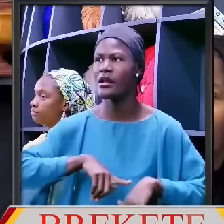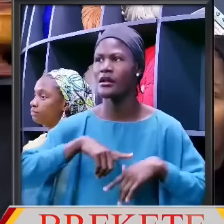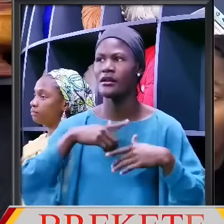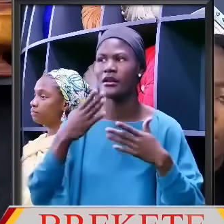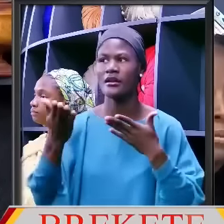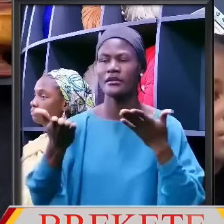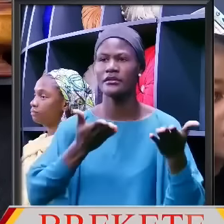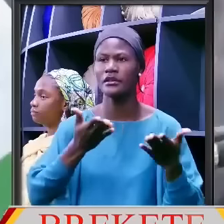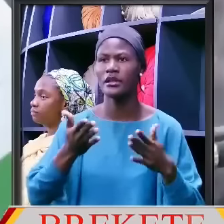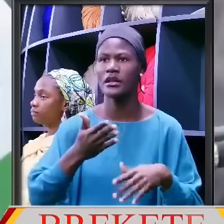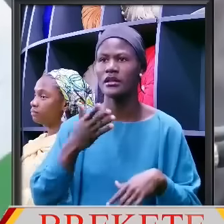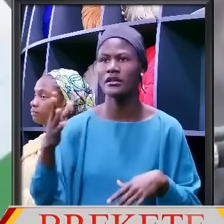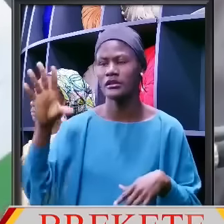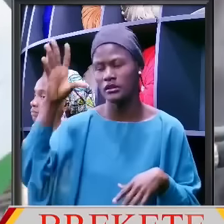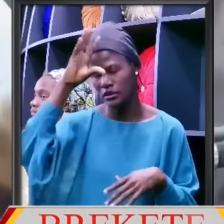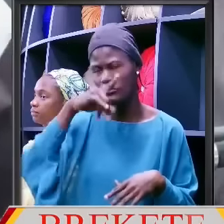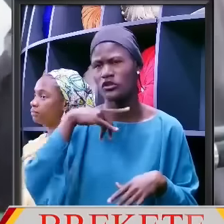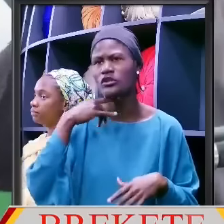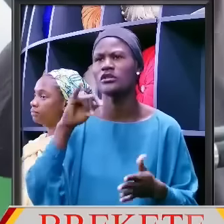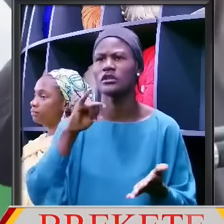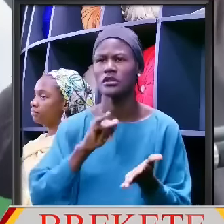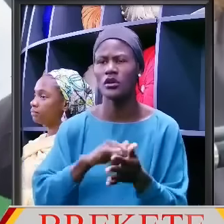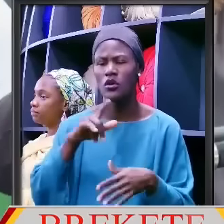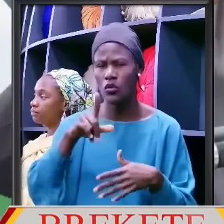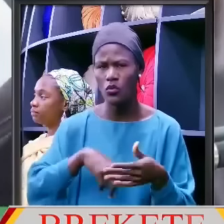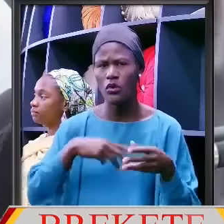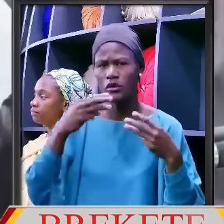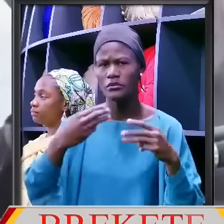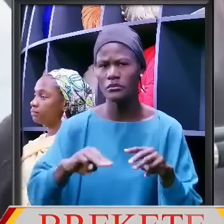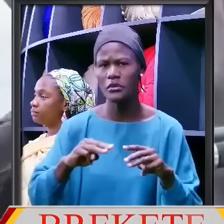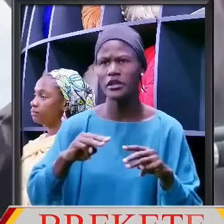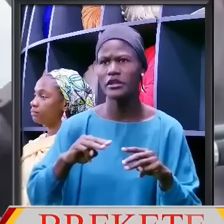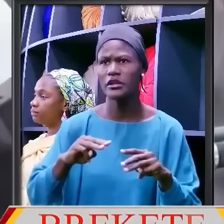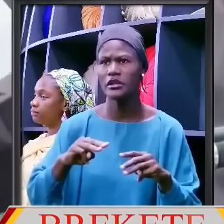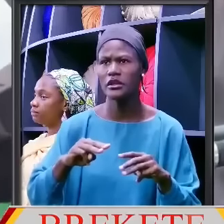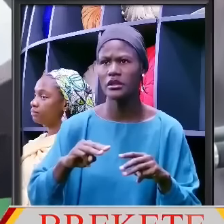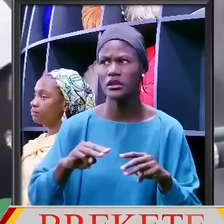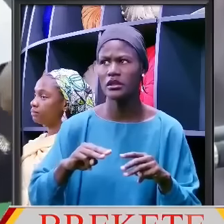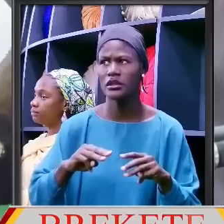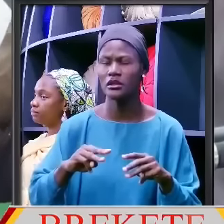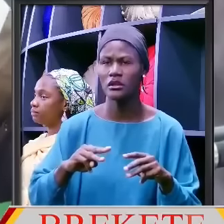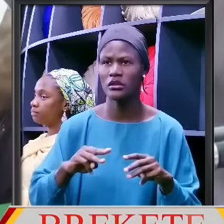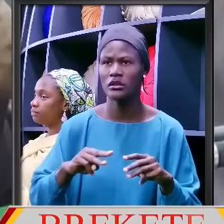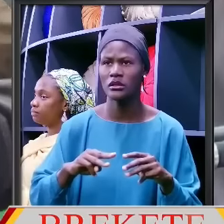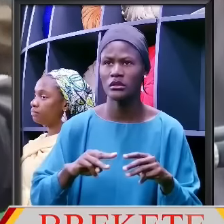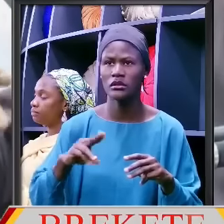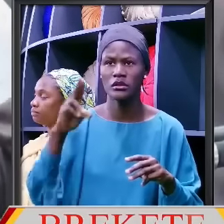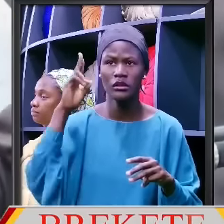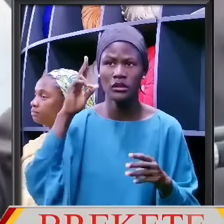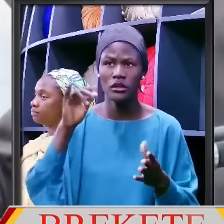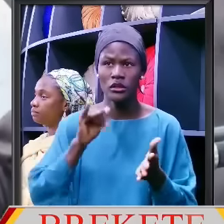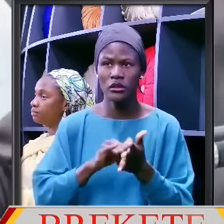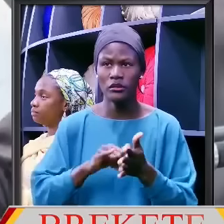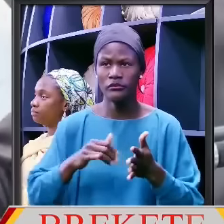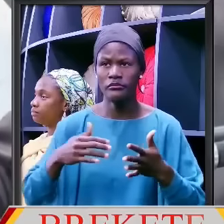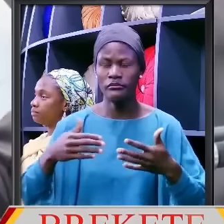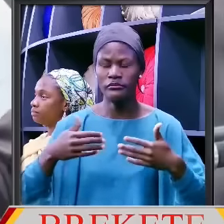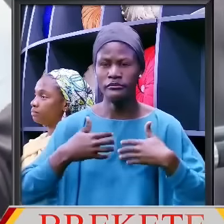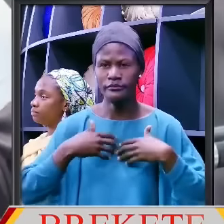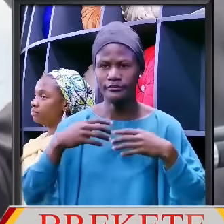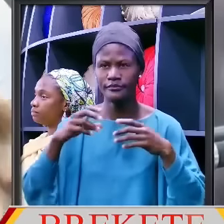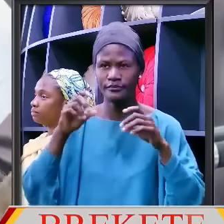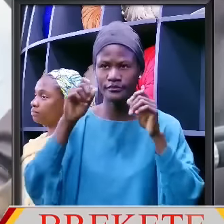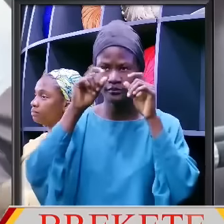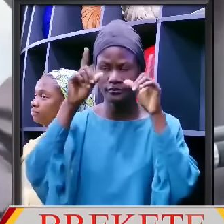Waiting be bishop. And you know this he, man talk say waiting make him way don't get exposure